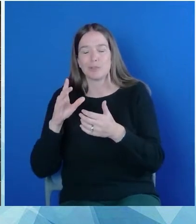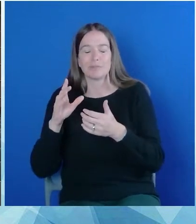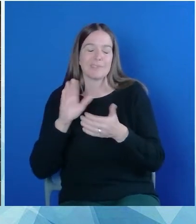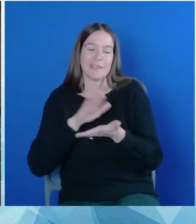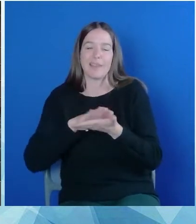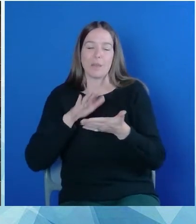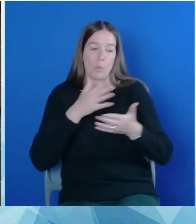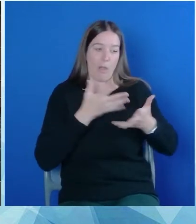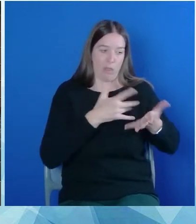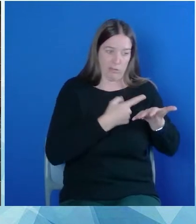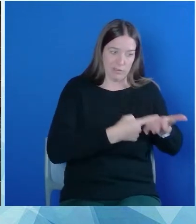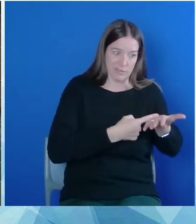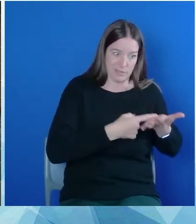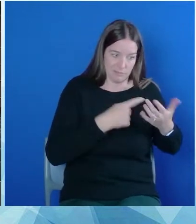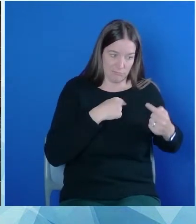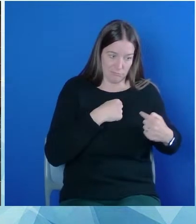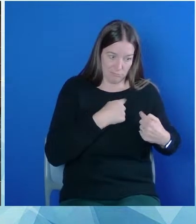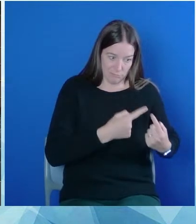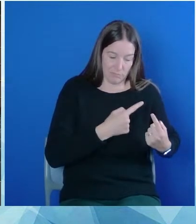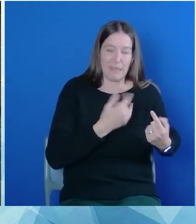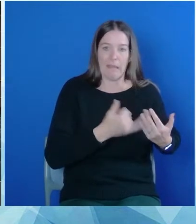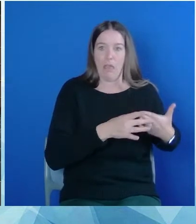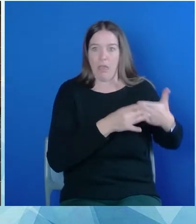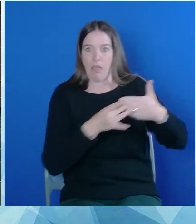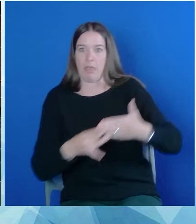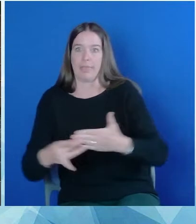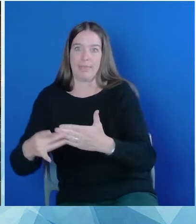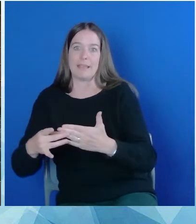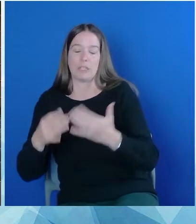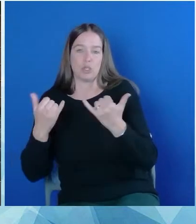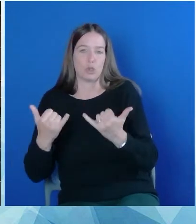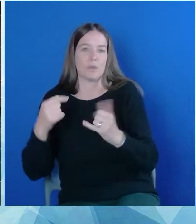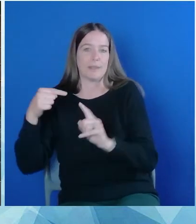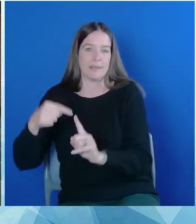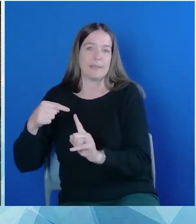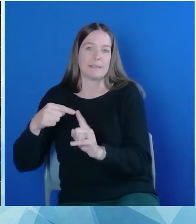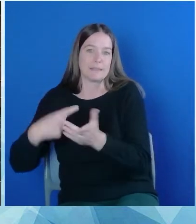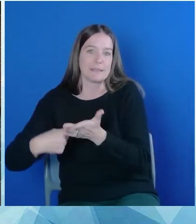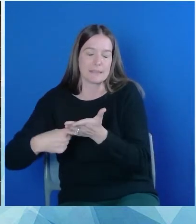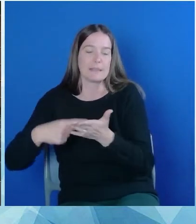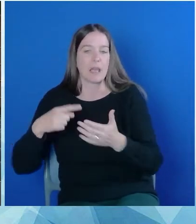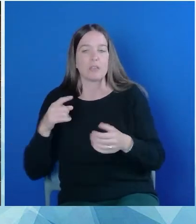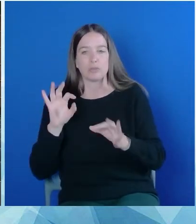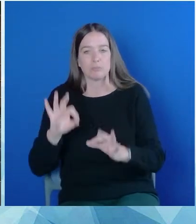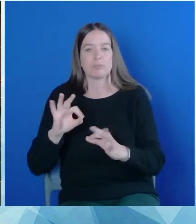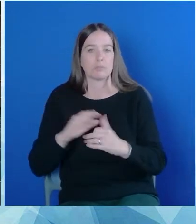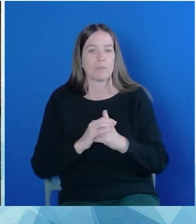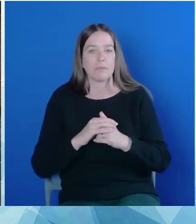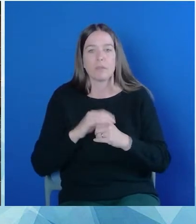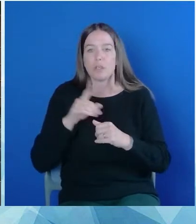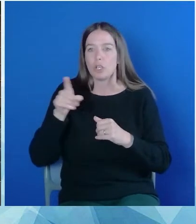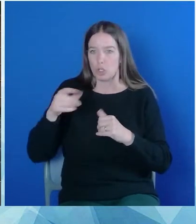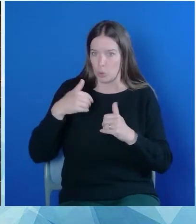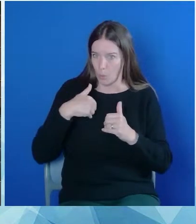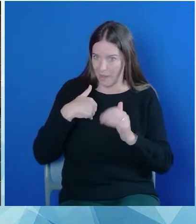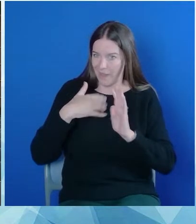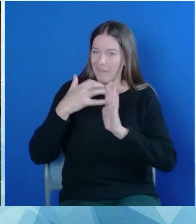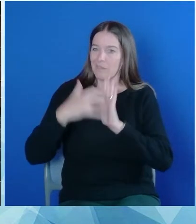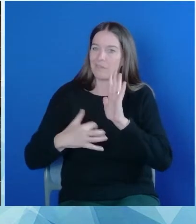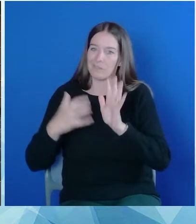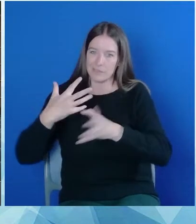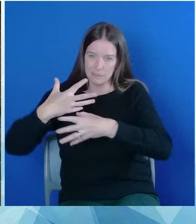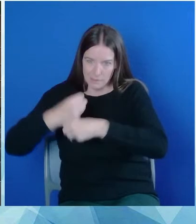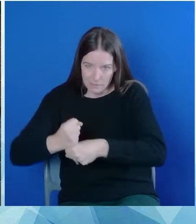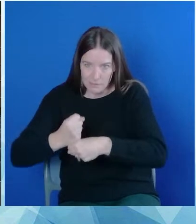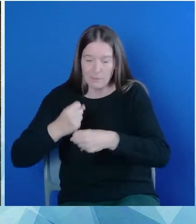having. Okay. You have the abstract before you, and you also received a copy of the